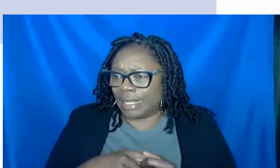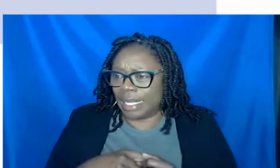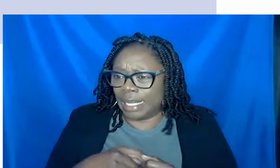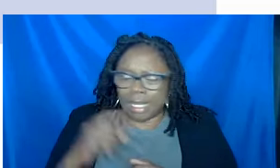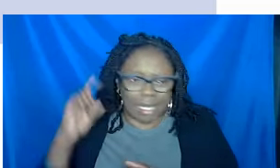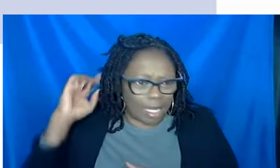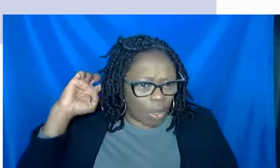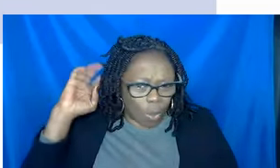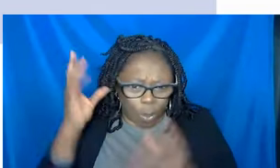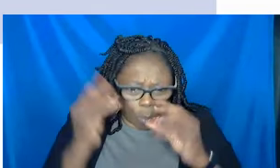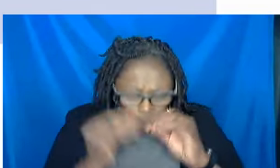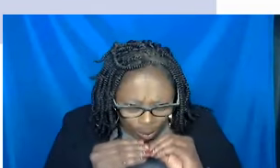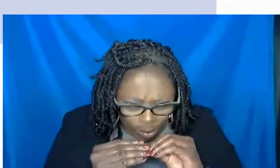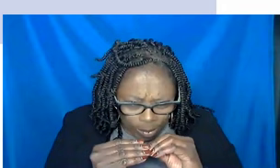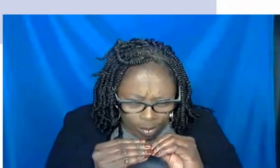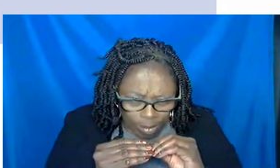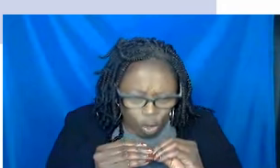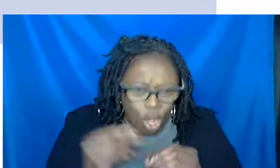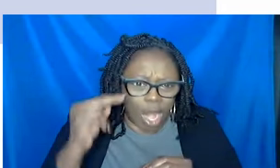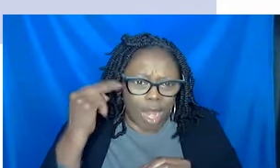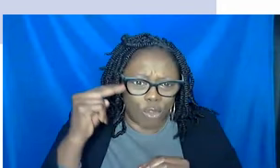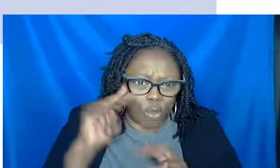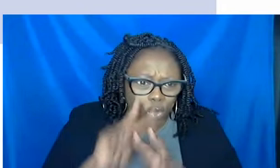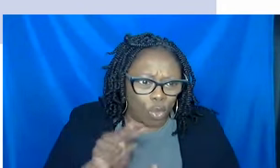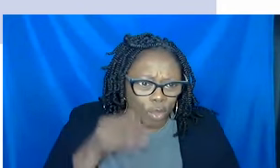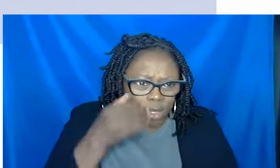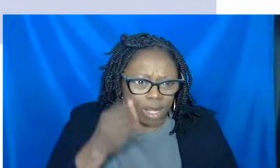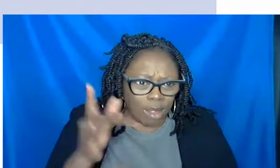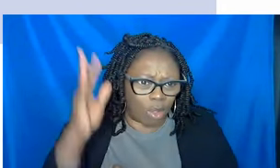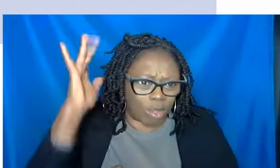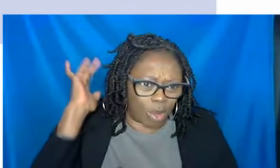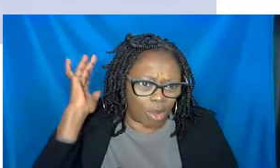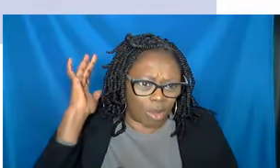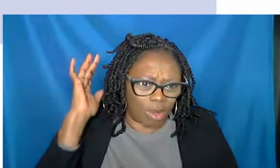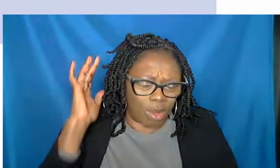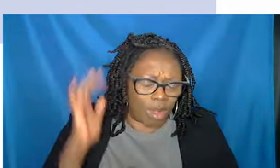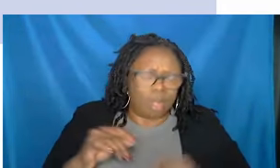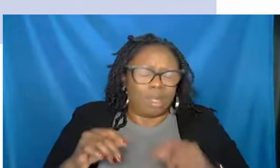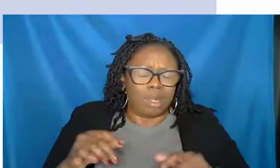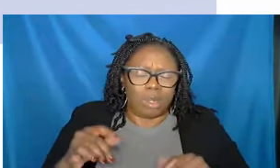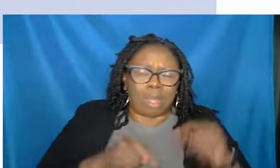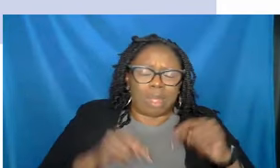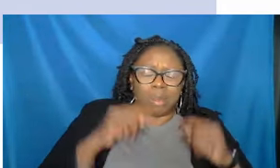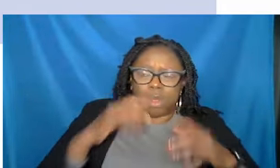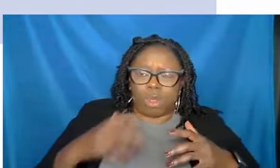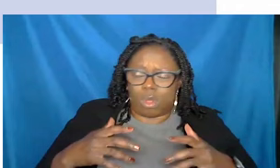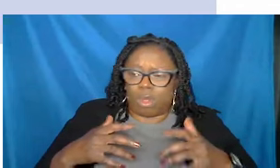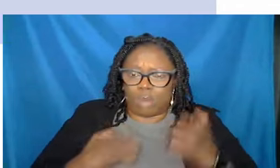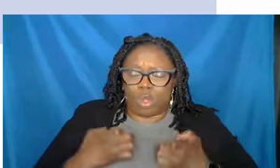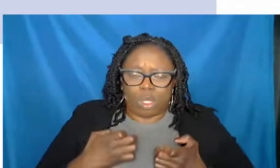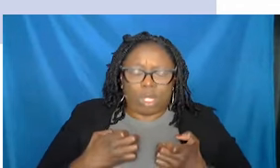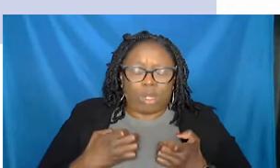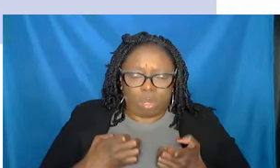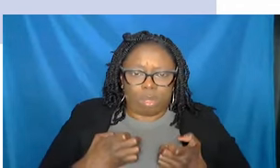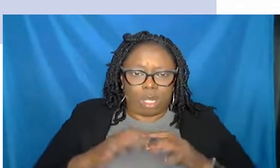nephew's funeral there several years ago. And so she kind of had to take a step back, but make it